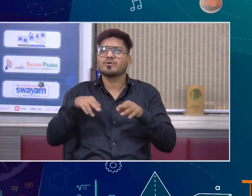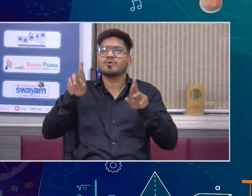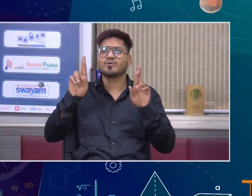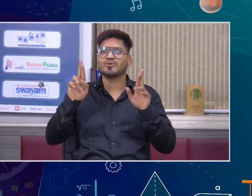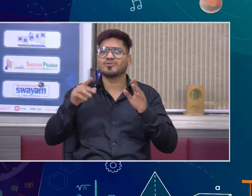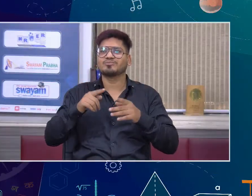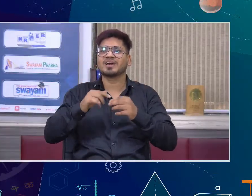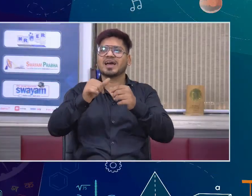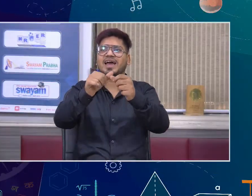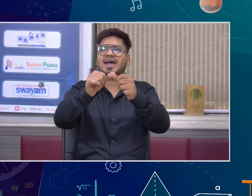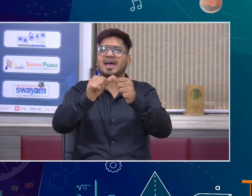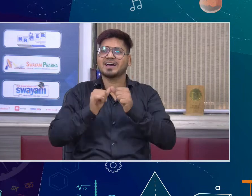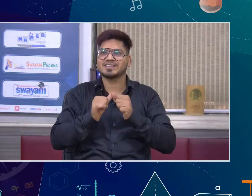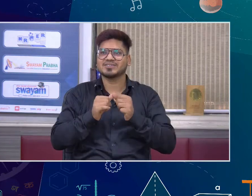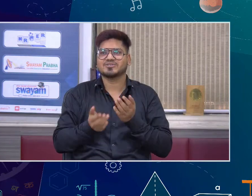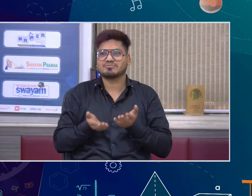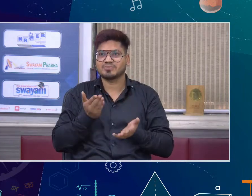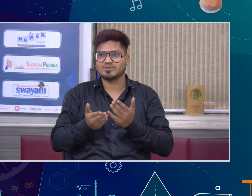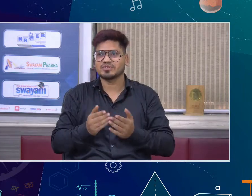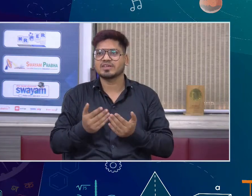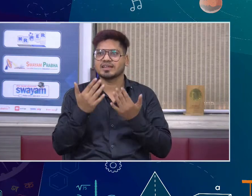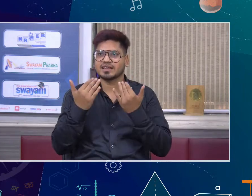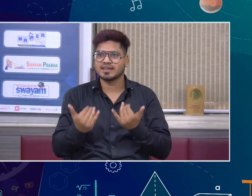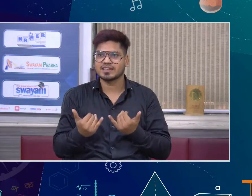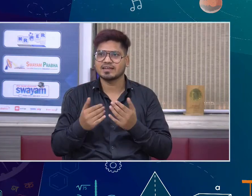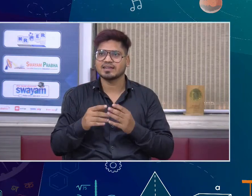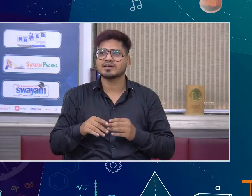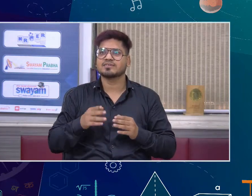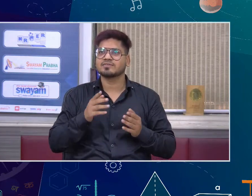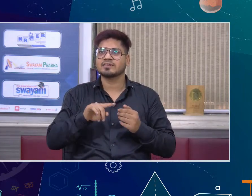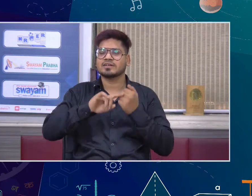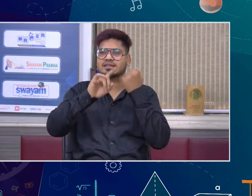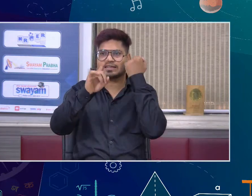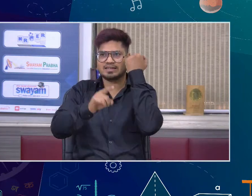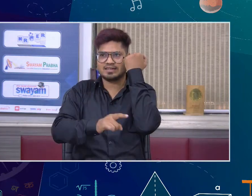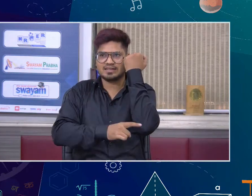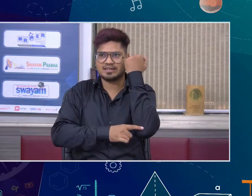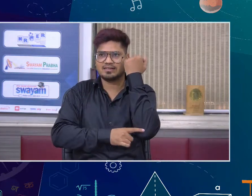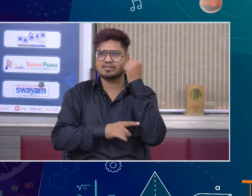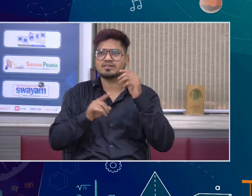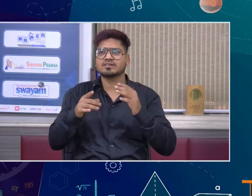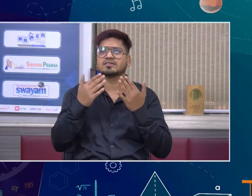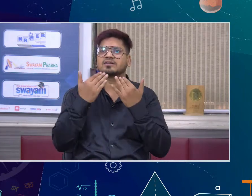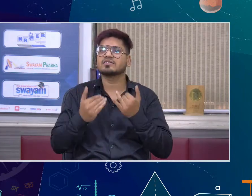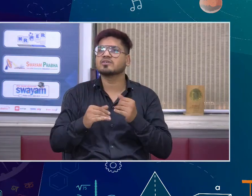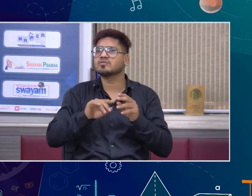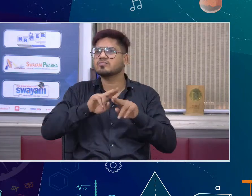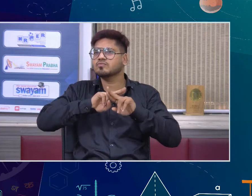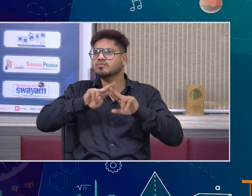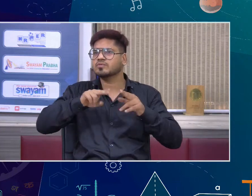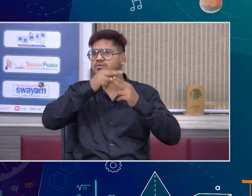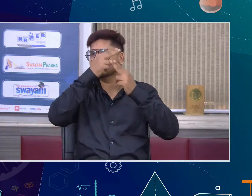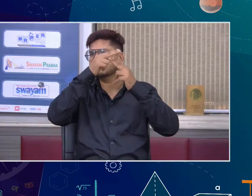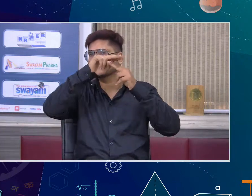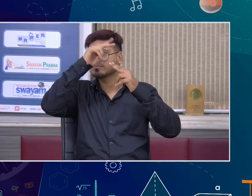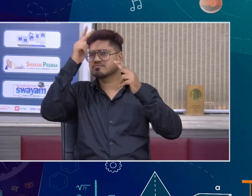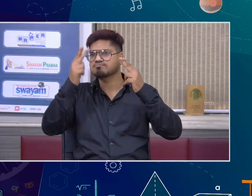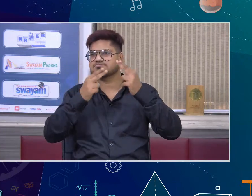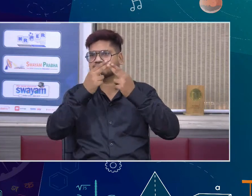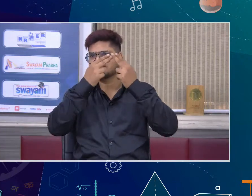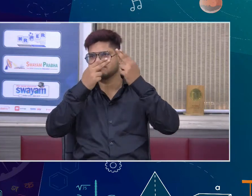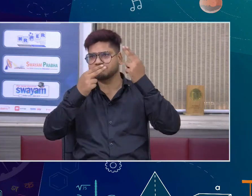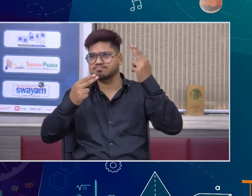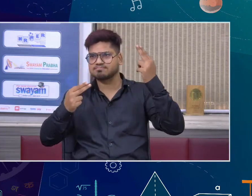the answers from our students, and let's go to the last part from the entire session, from the